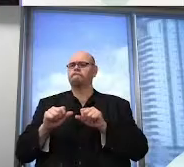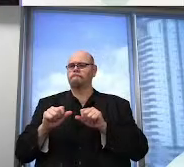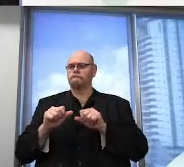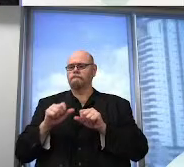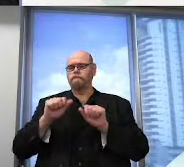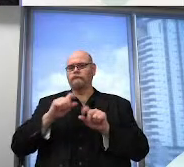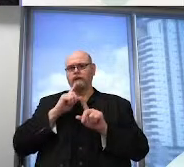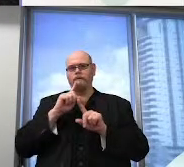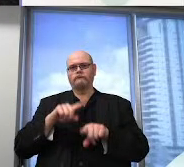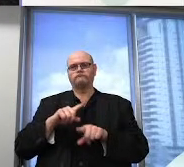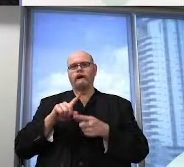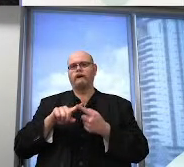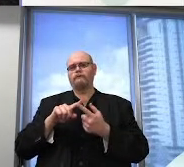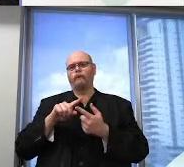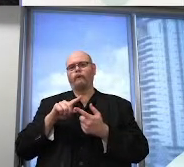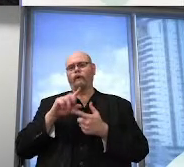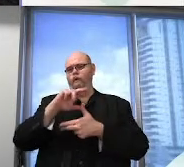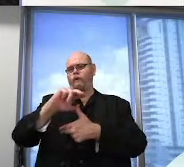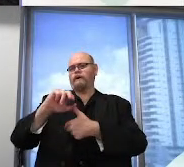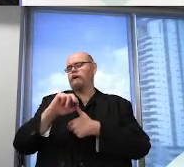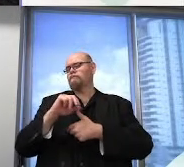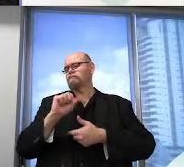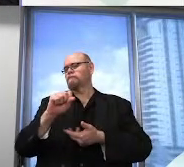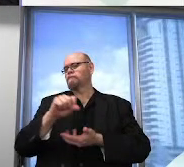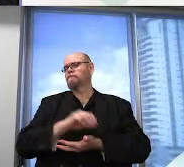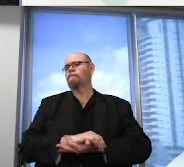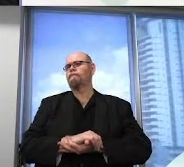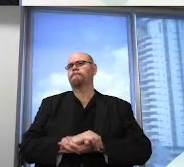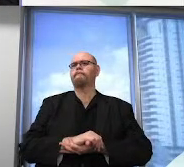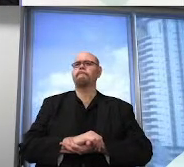to be able to respond to a hurricane